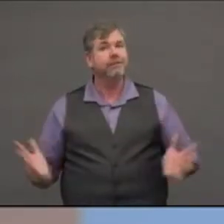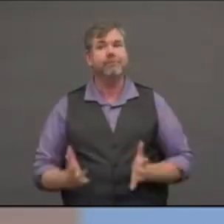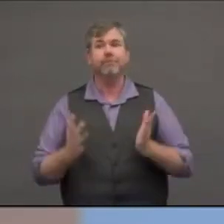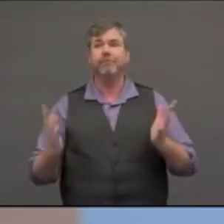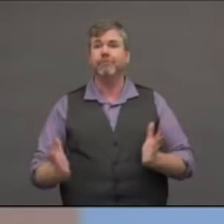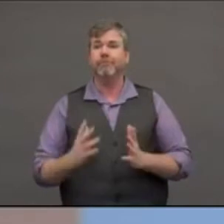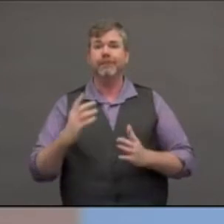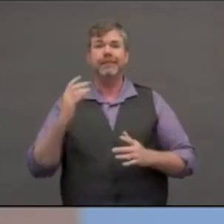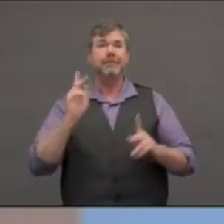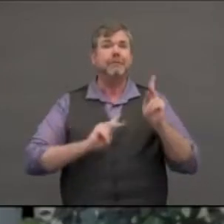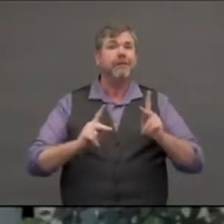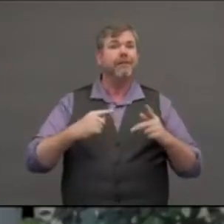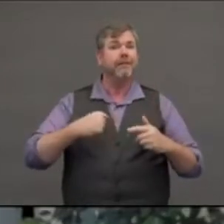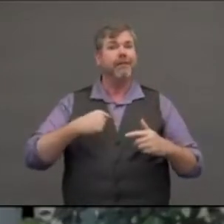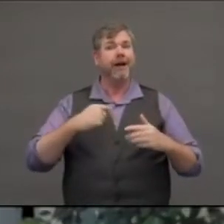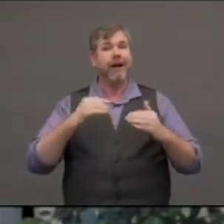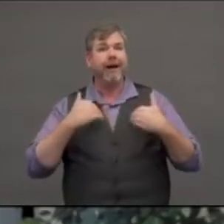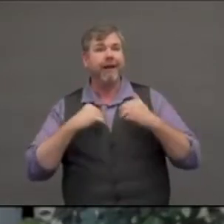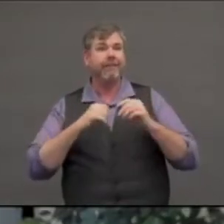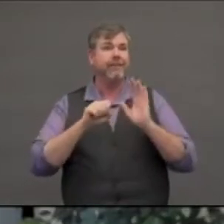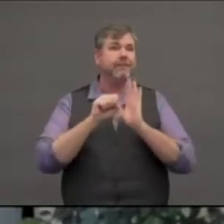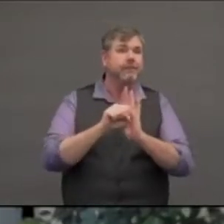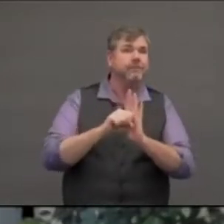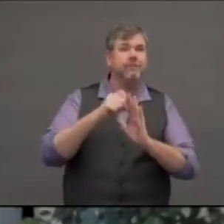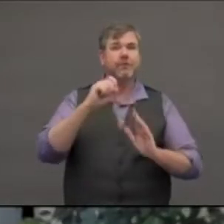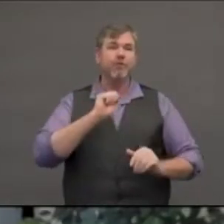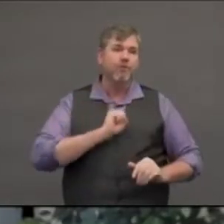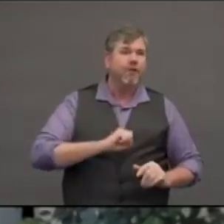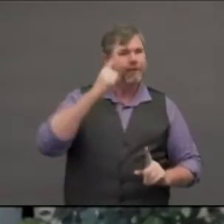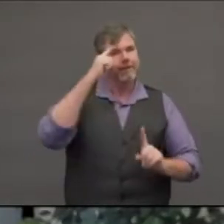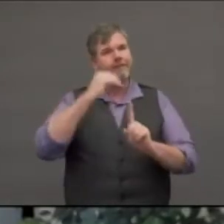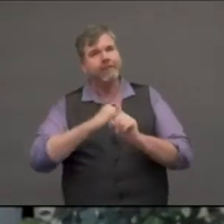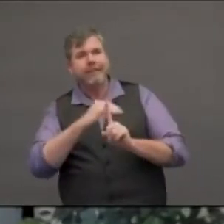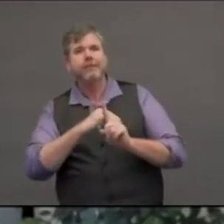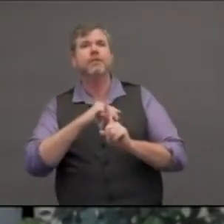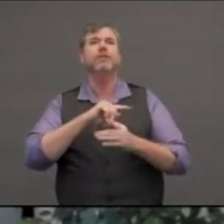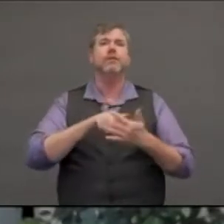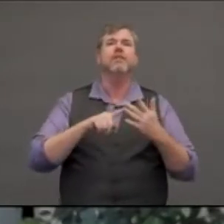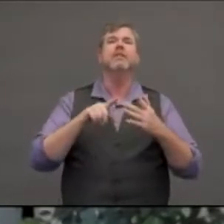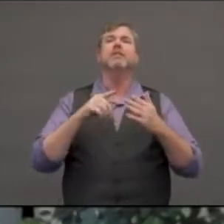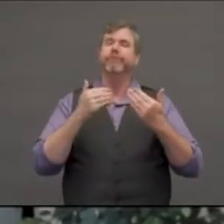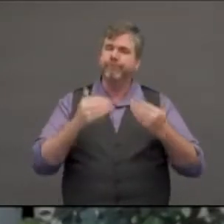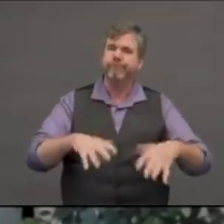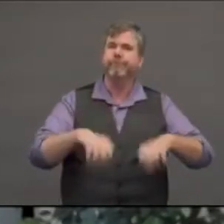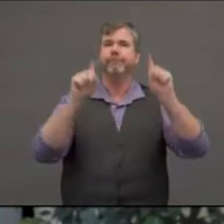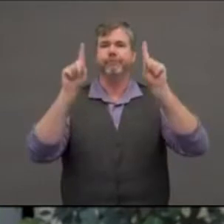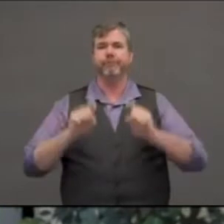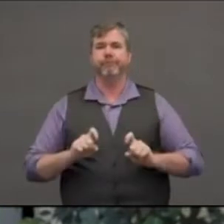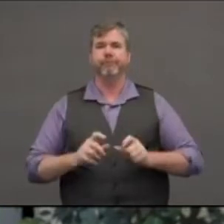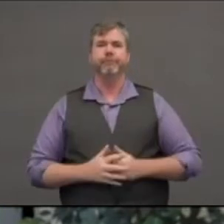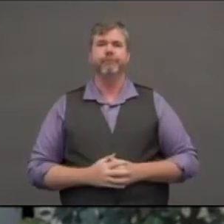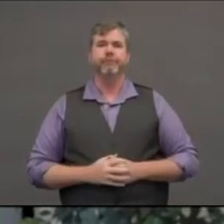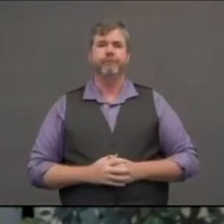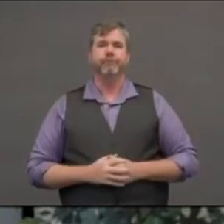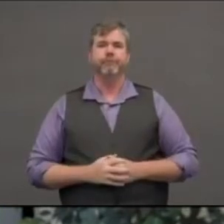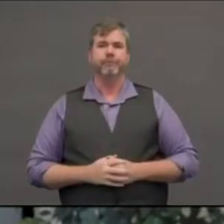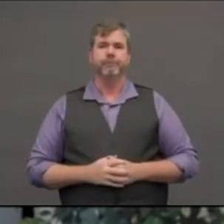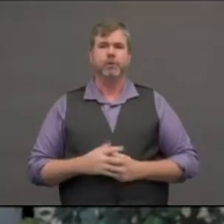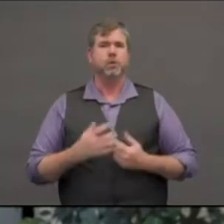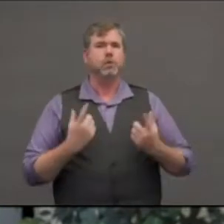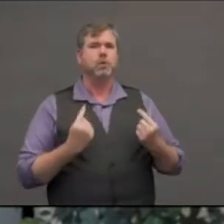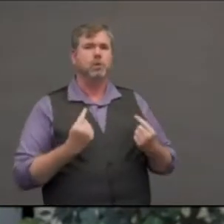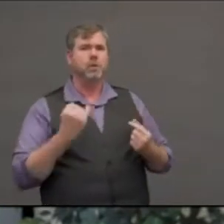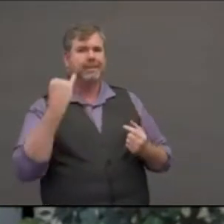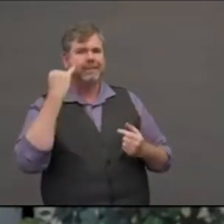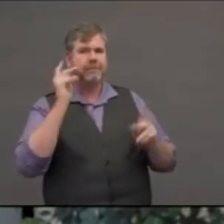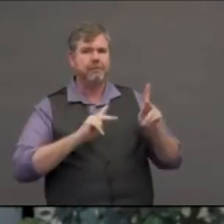get tested as well. So what should a person do if they are in close contact with someone who has tested positive? Absolutely, great